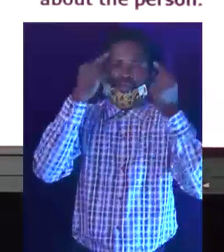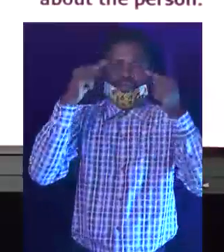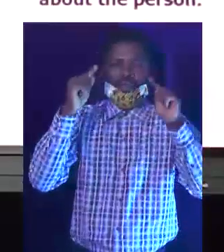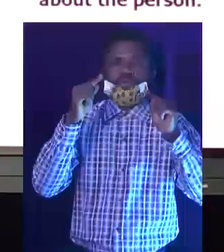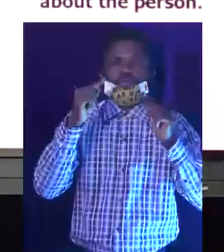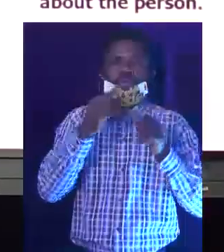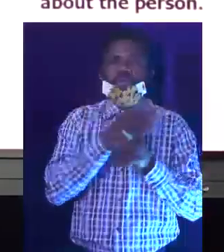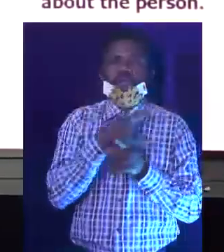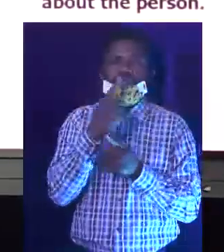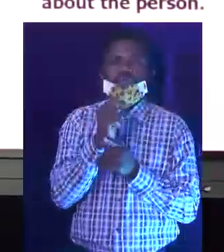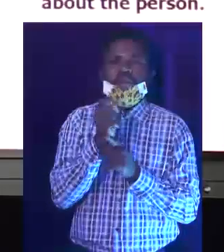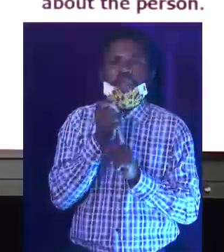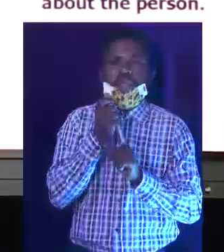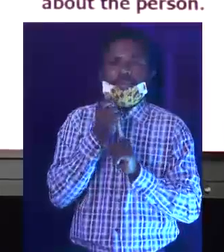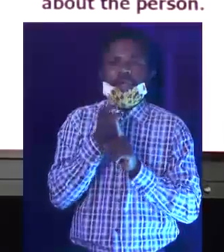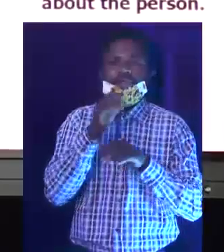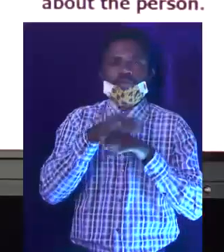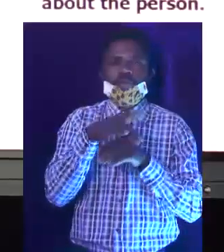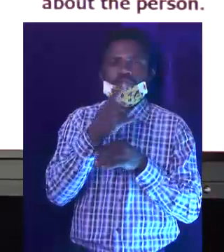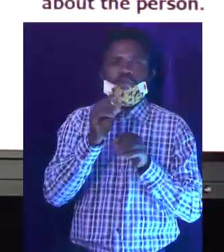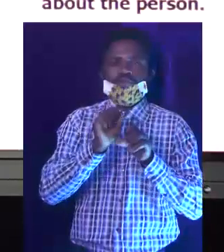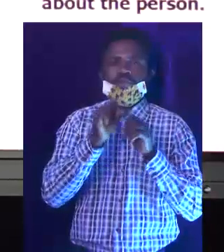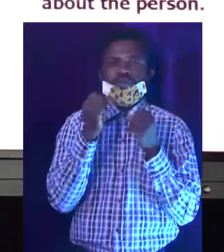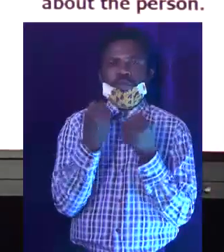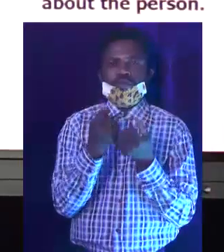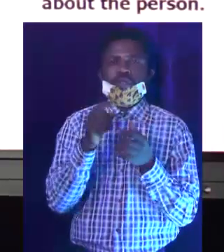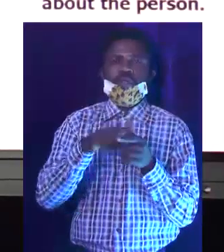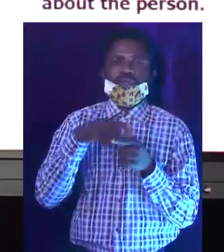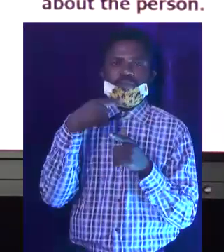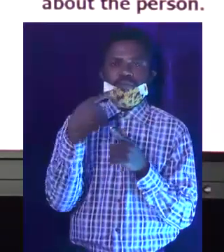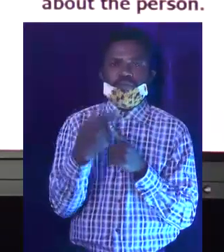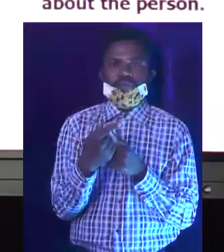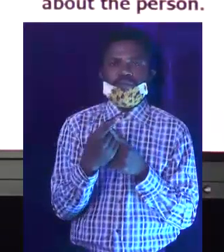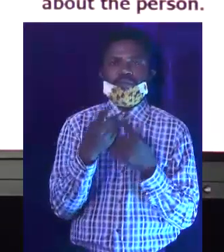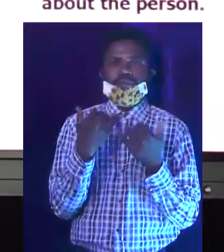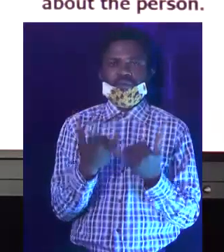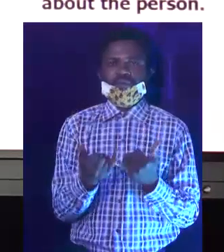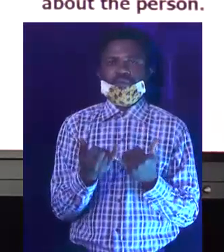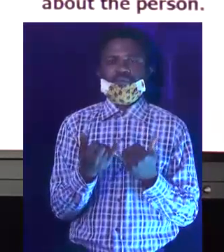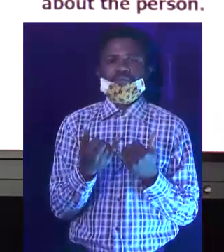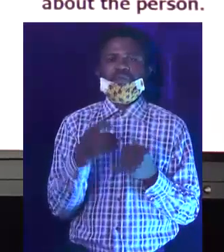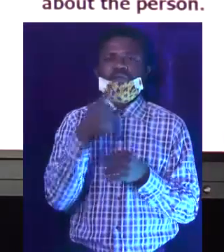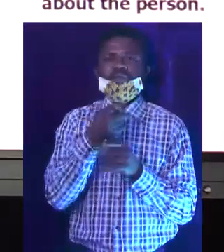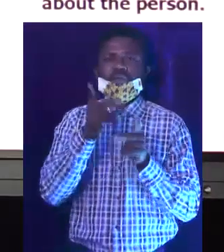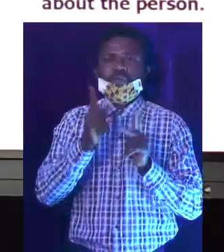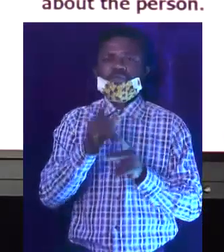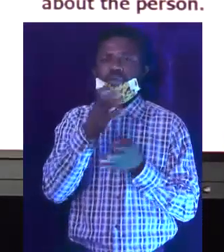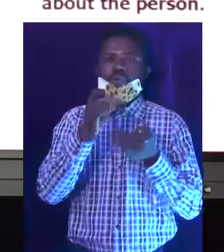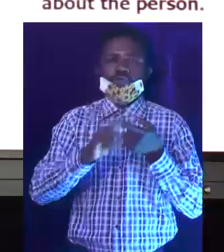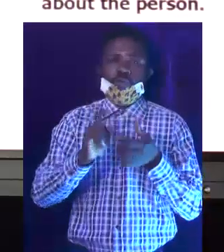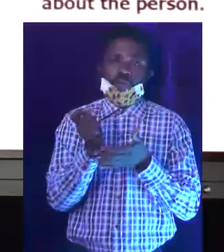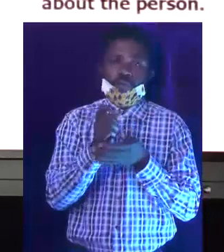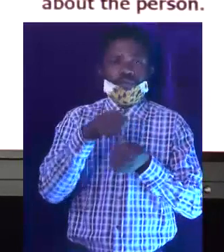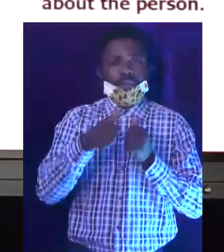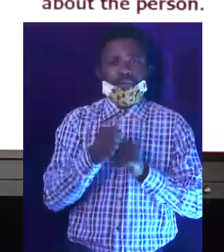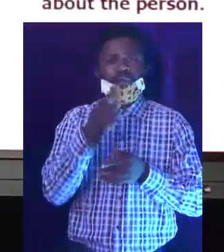achievements and the impact on the society then and now. The person you are